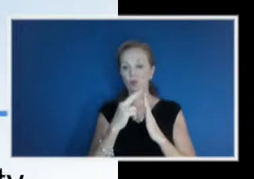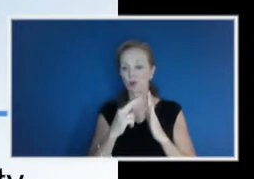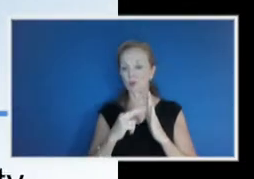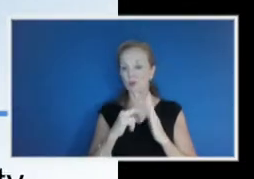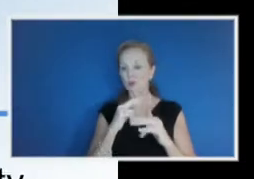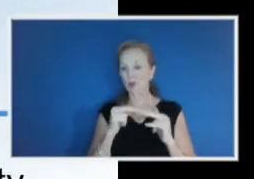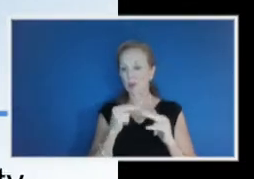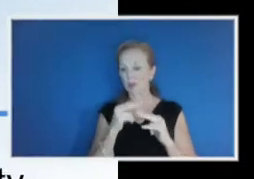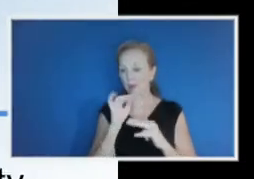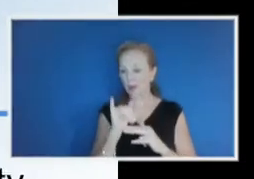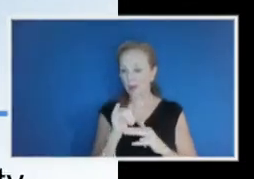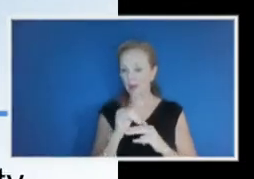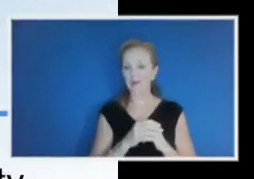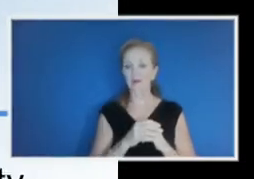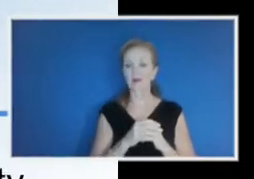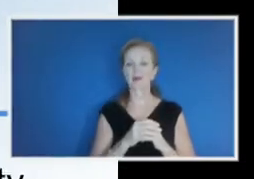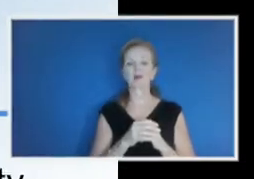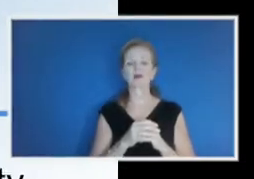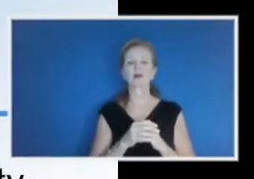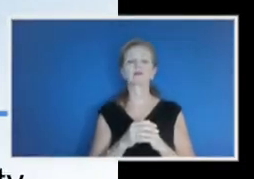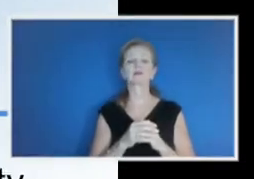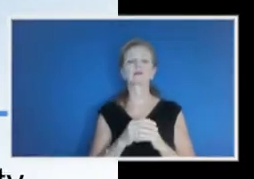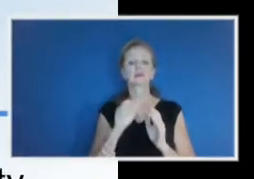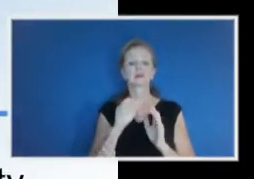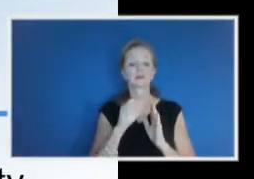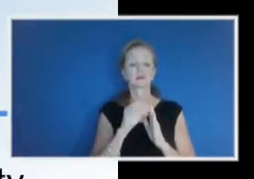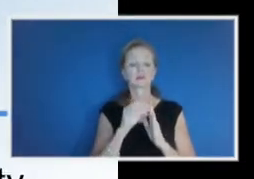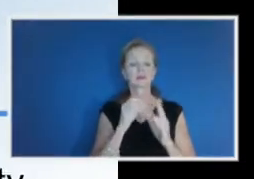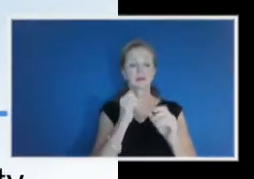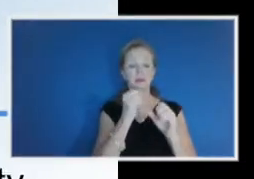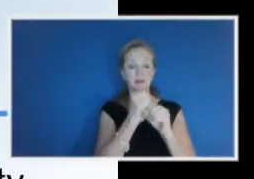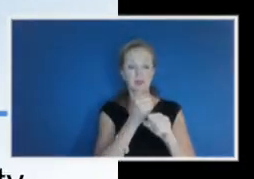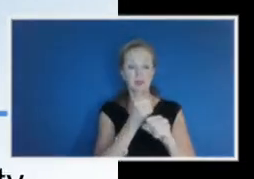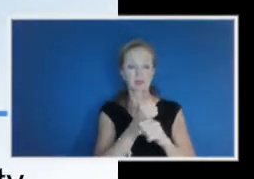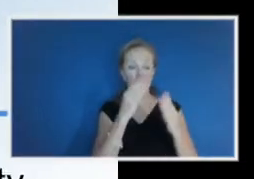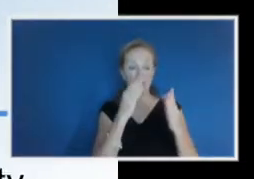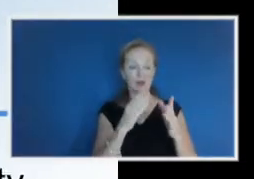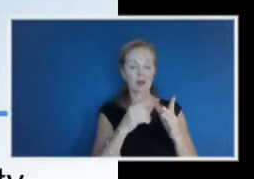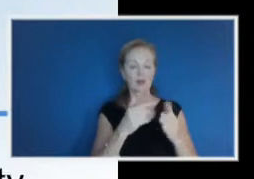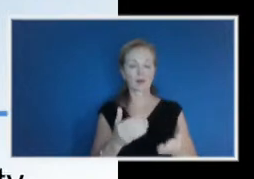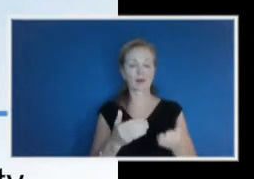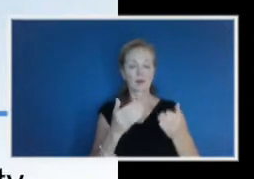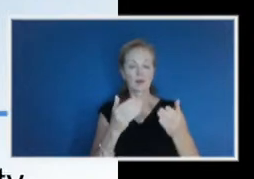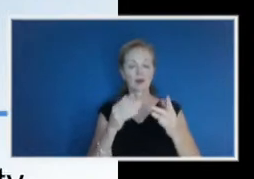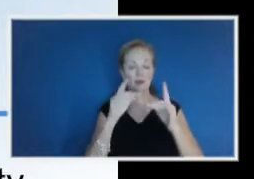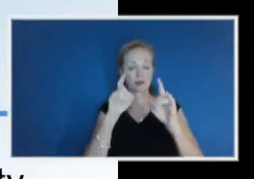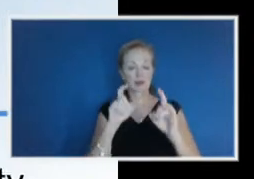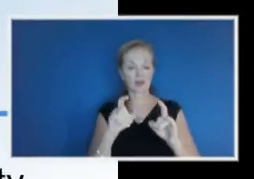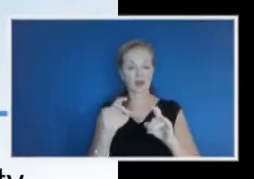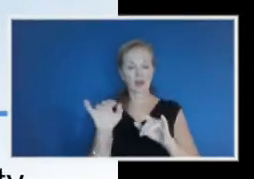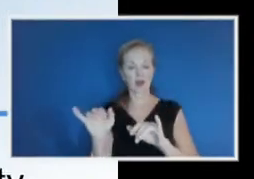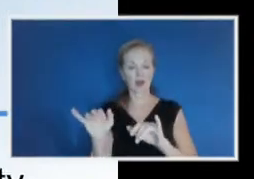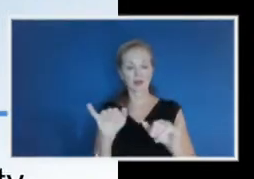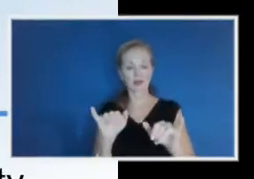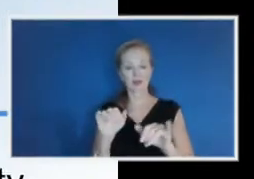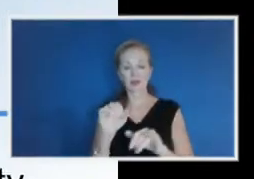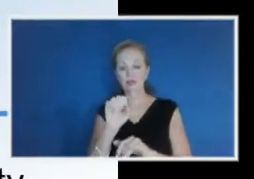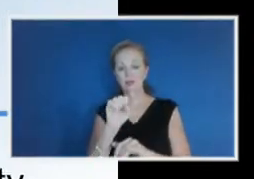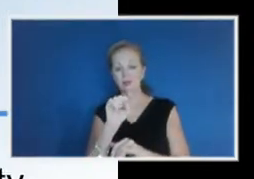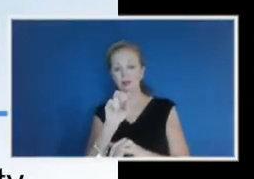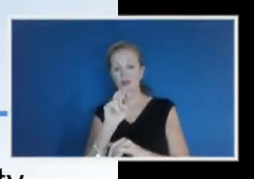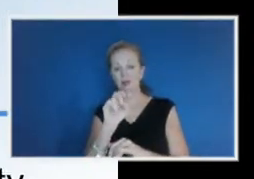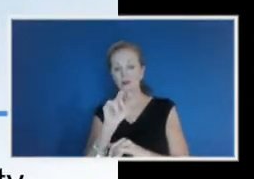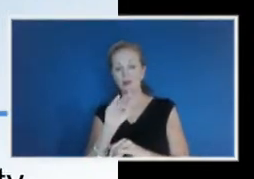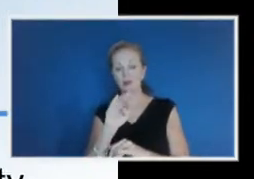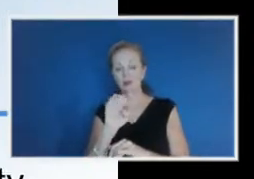did, our statistician did apply statistical significance tests. as well as substantive significance, which just